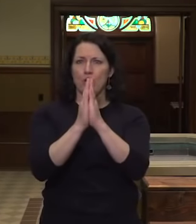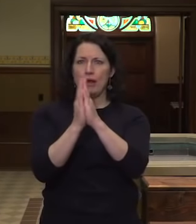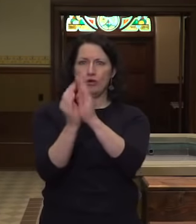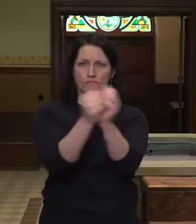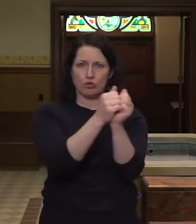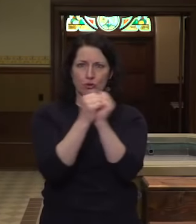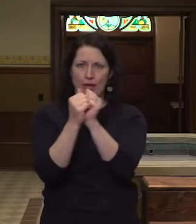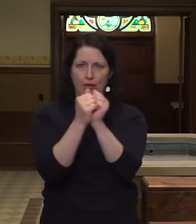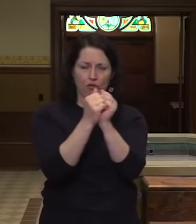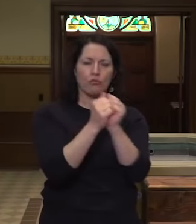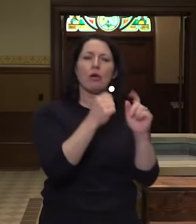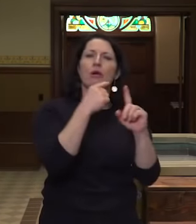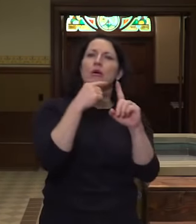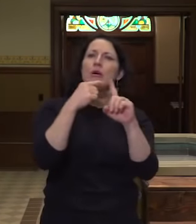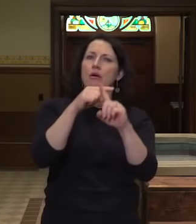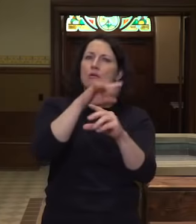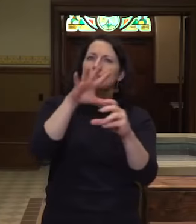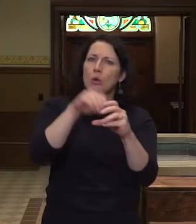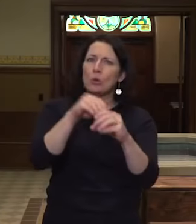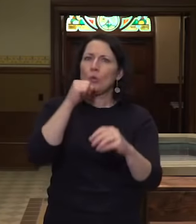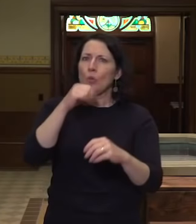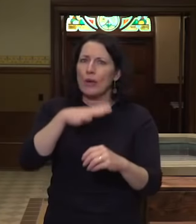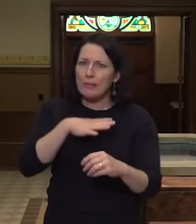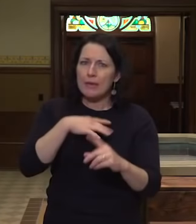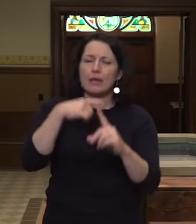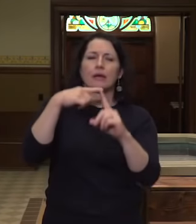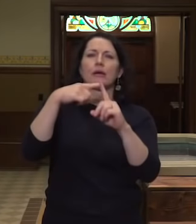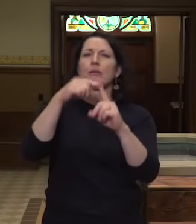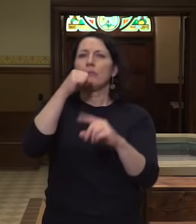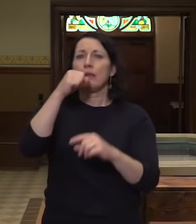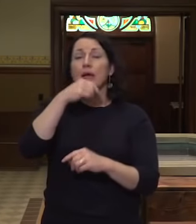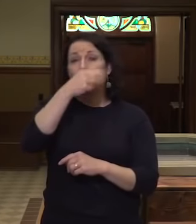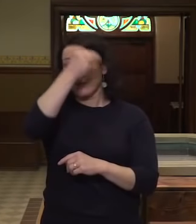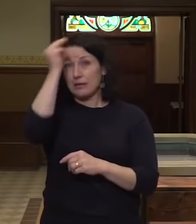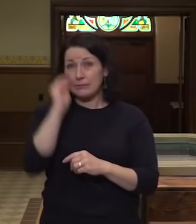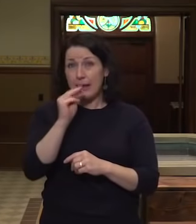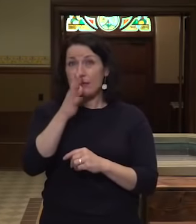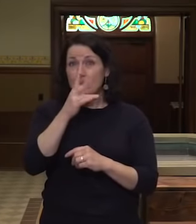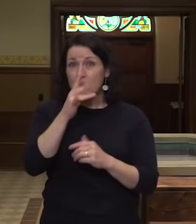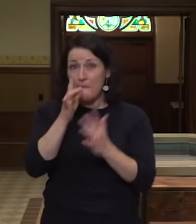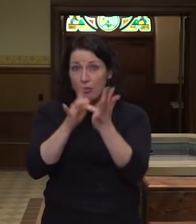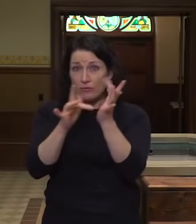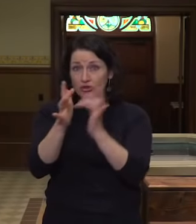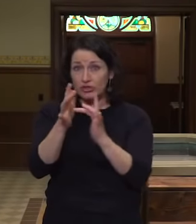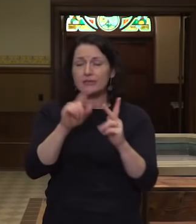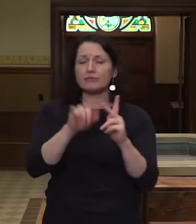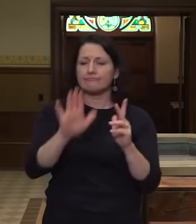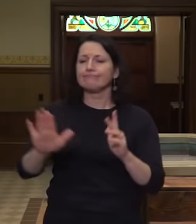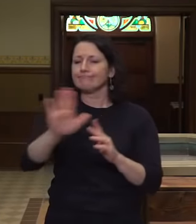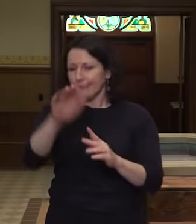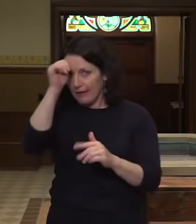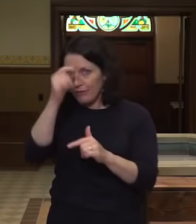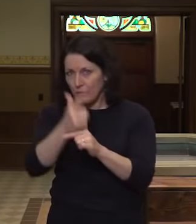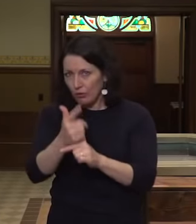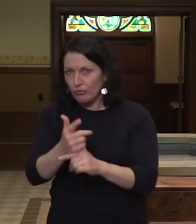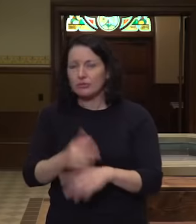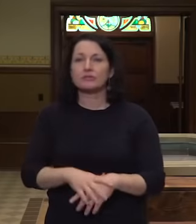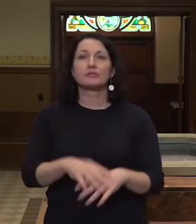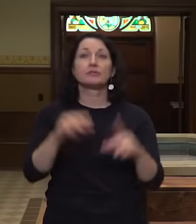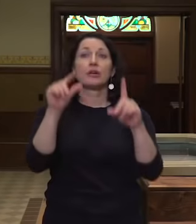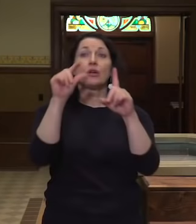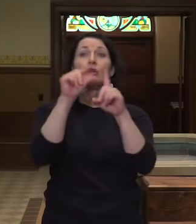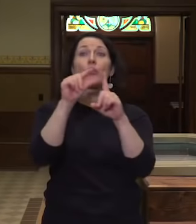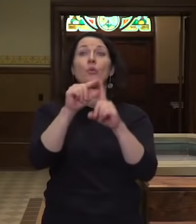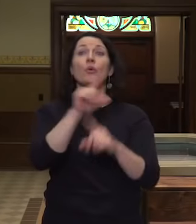some women, and Mary, the mother of Jesus, and his brothers. The word of the Lord.